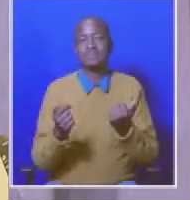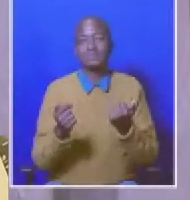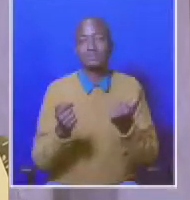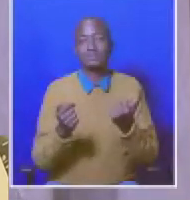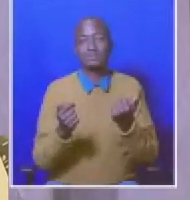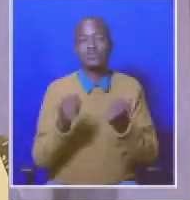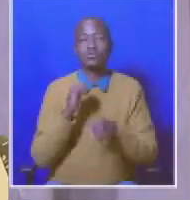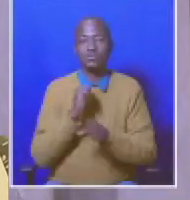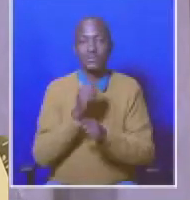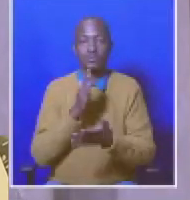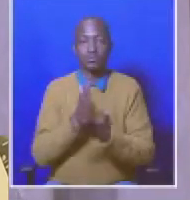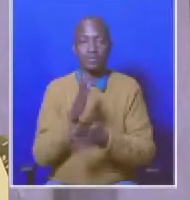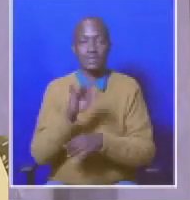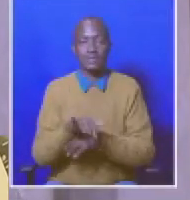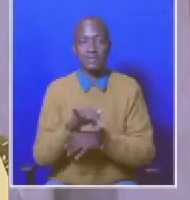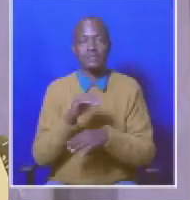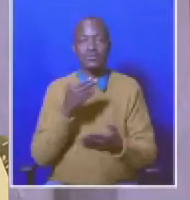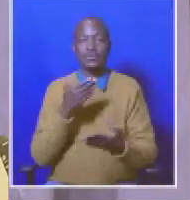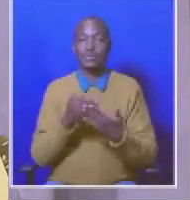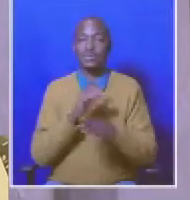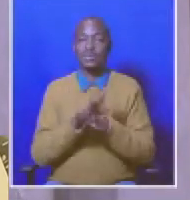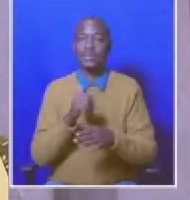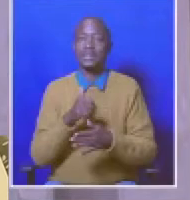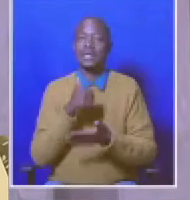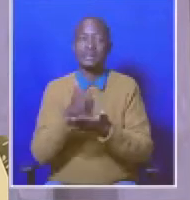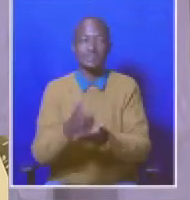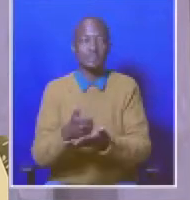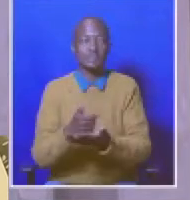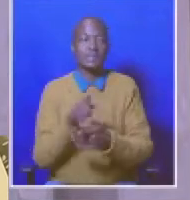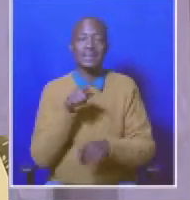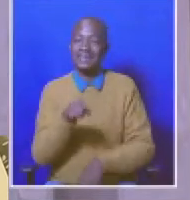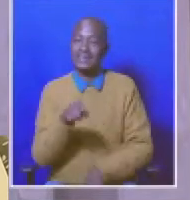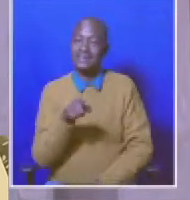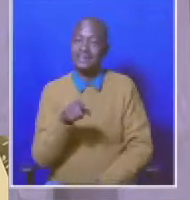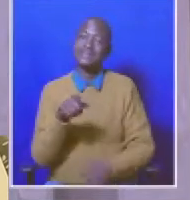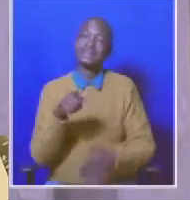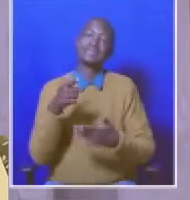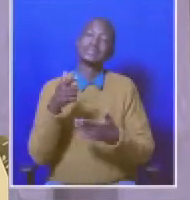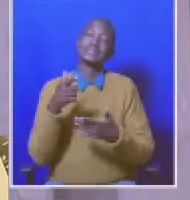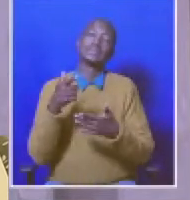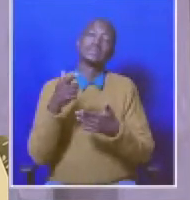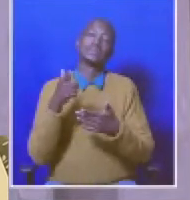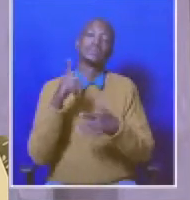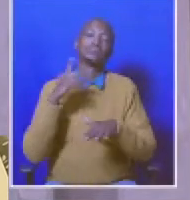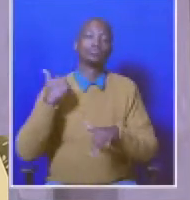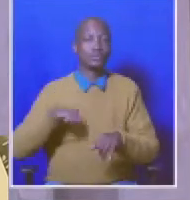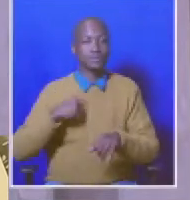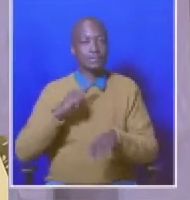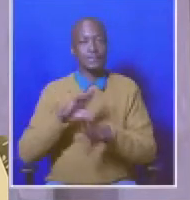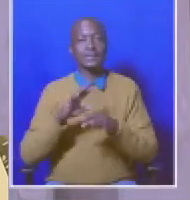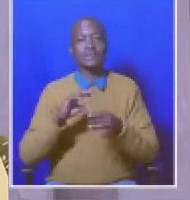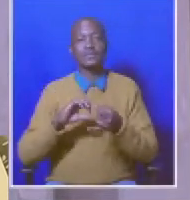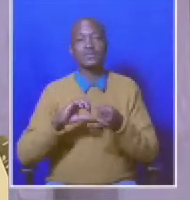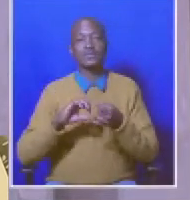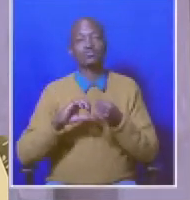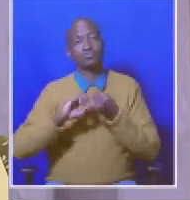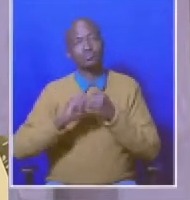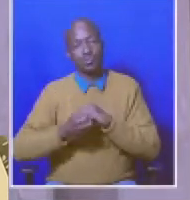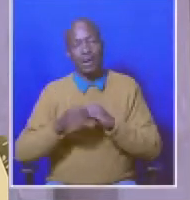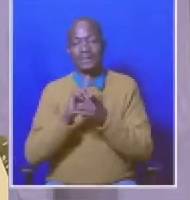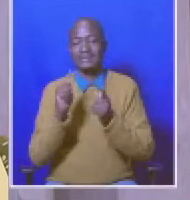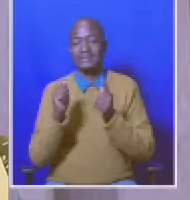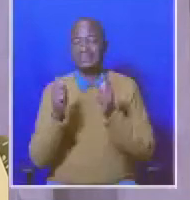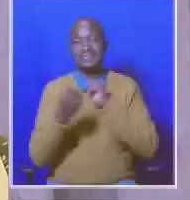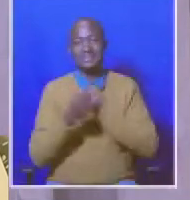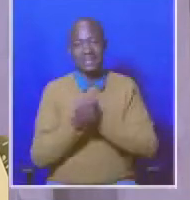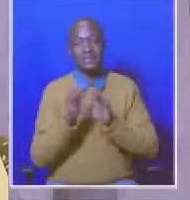and to ensure that we can assist these municipalities to renew this